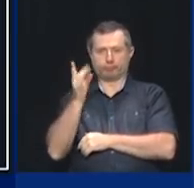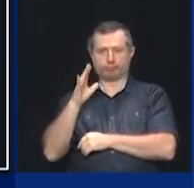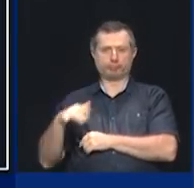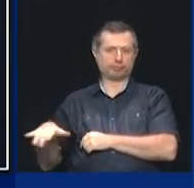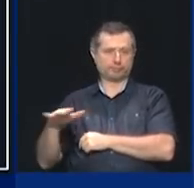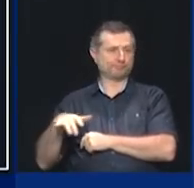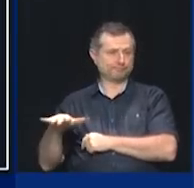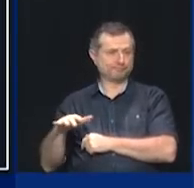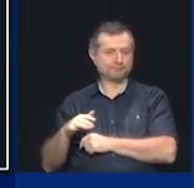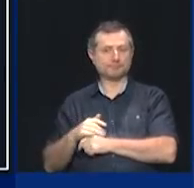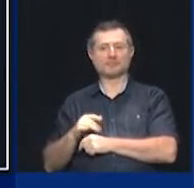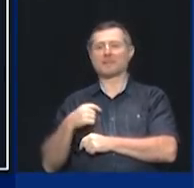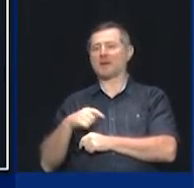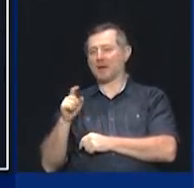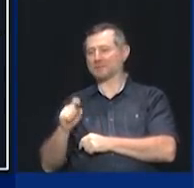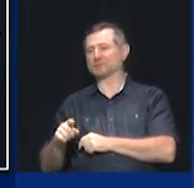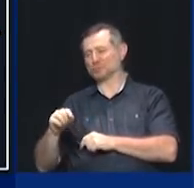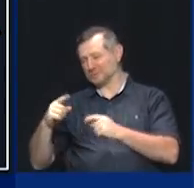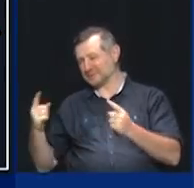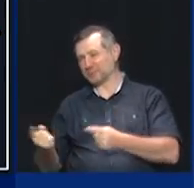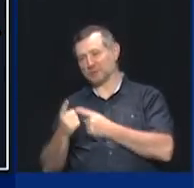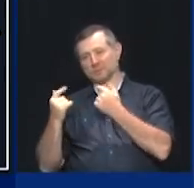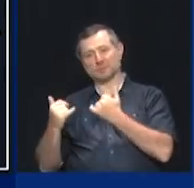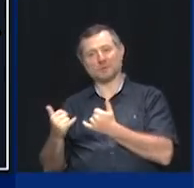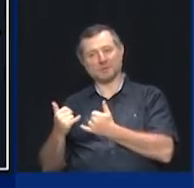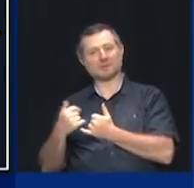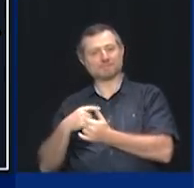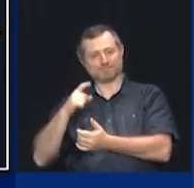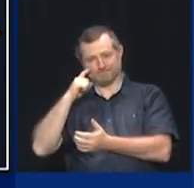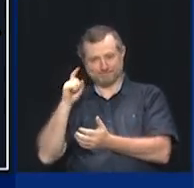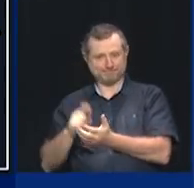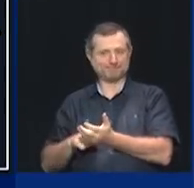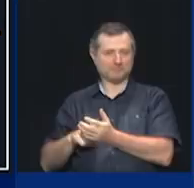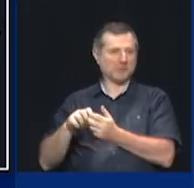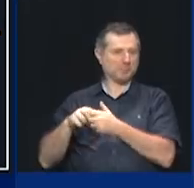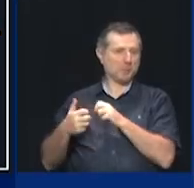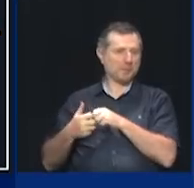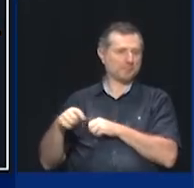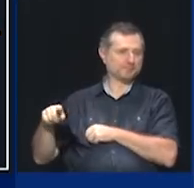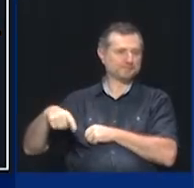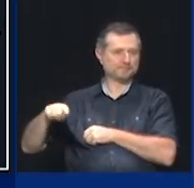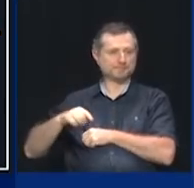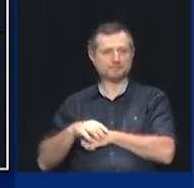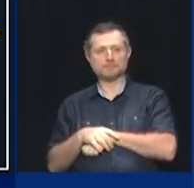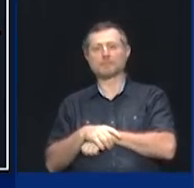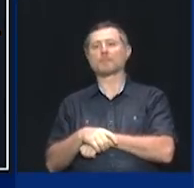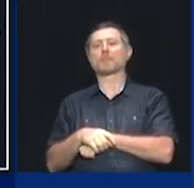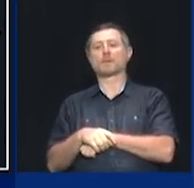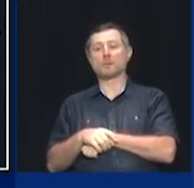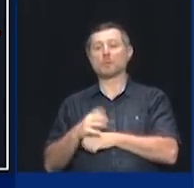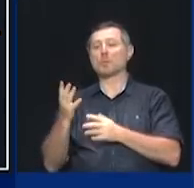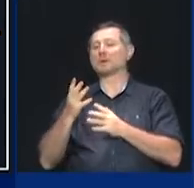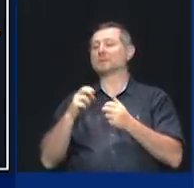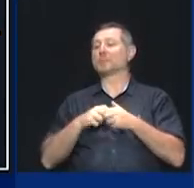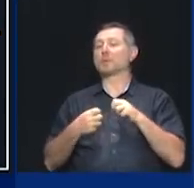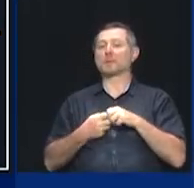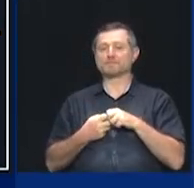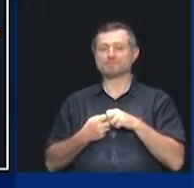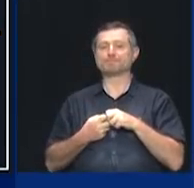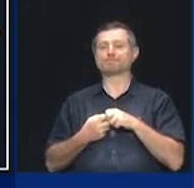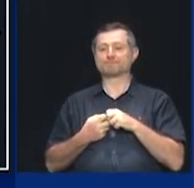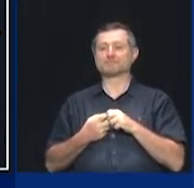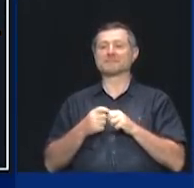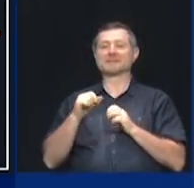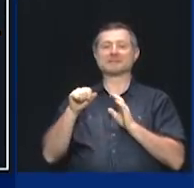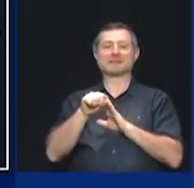side. Begin by acknowledging the problem. And you know what the problem is? It is a